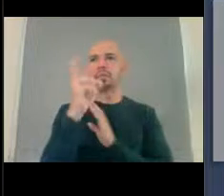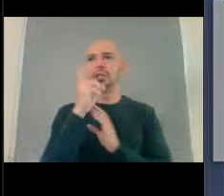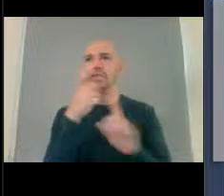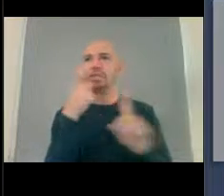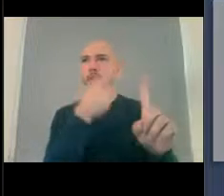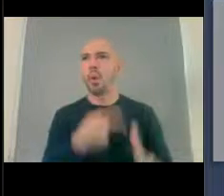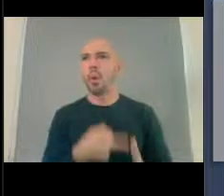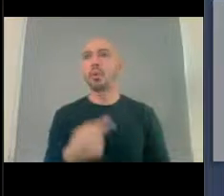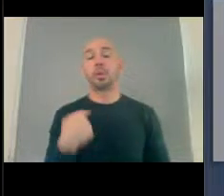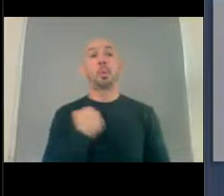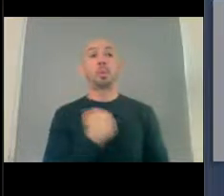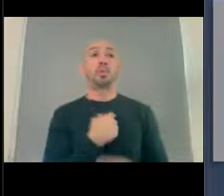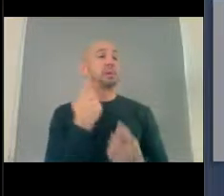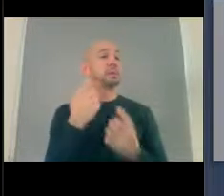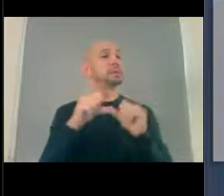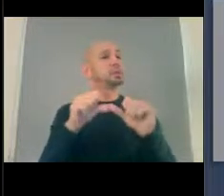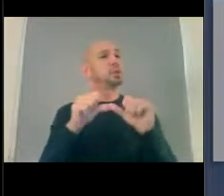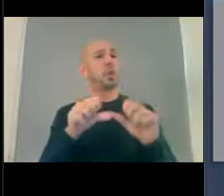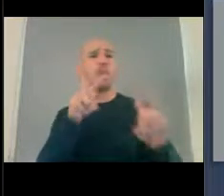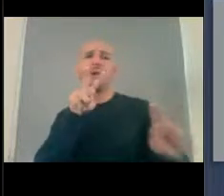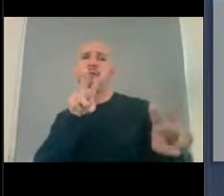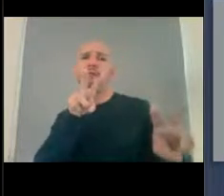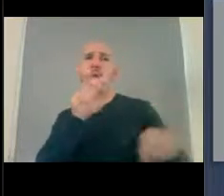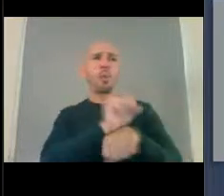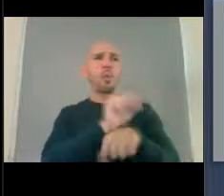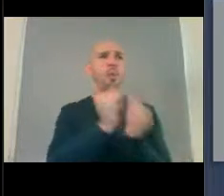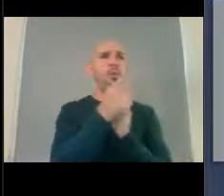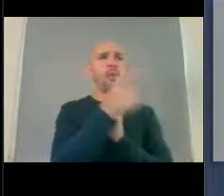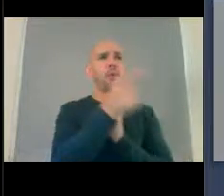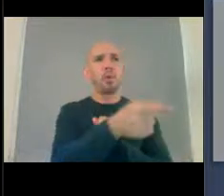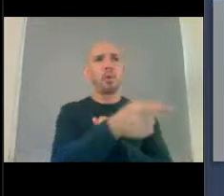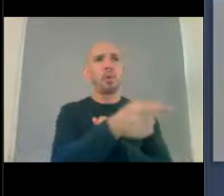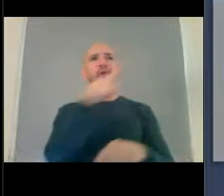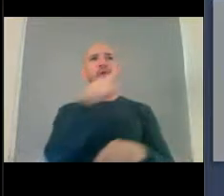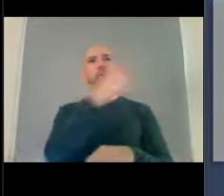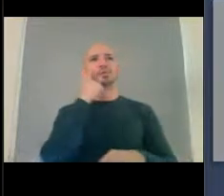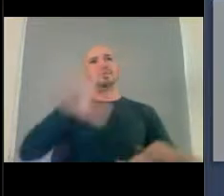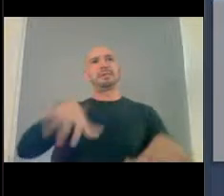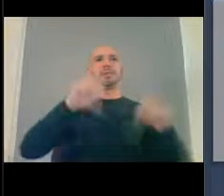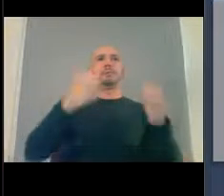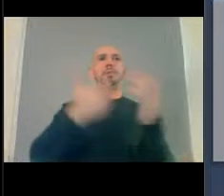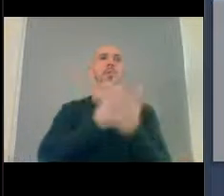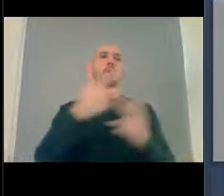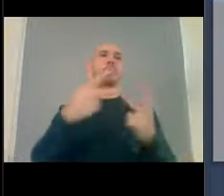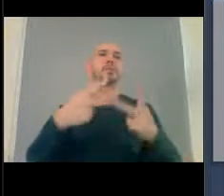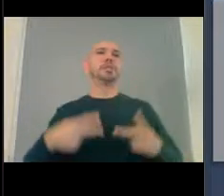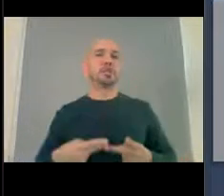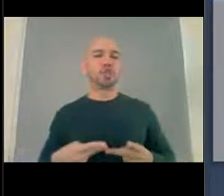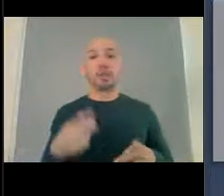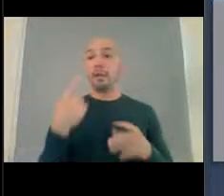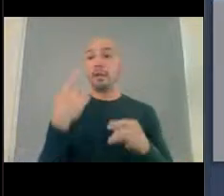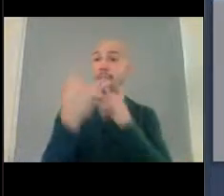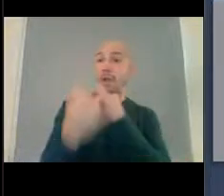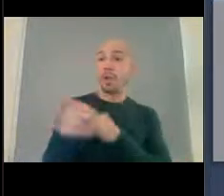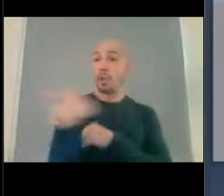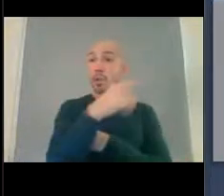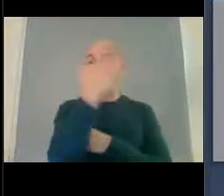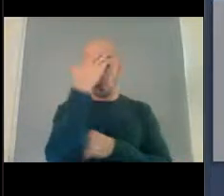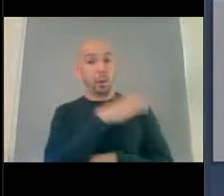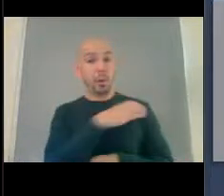looking forward to working with her uh while she's in her new position uh finally uh as you know commissioners i